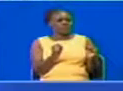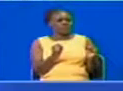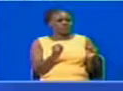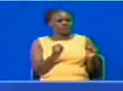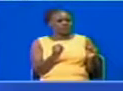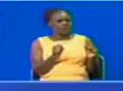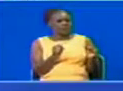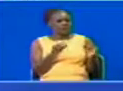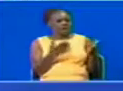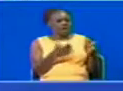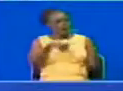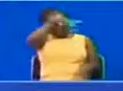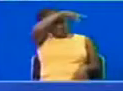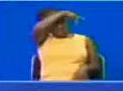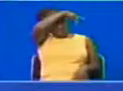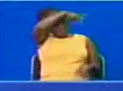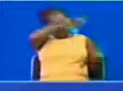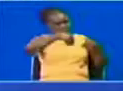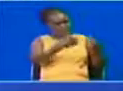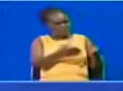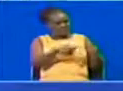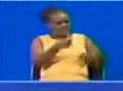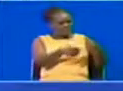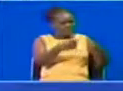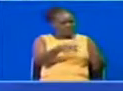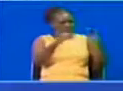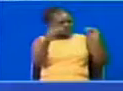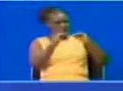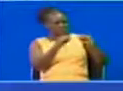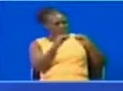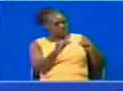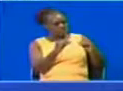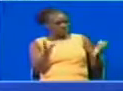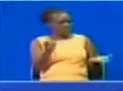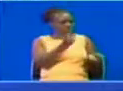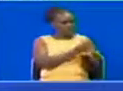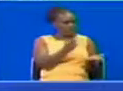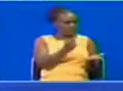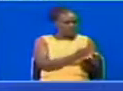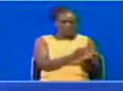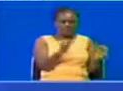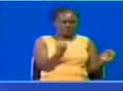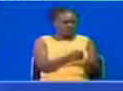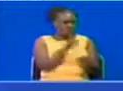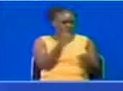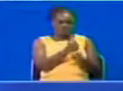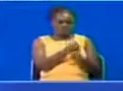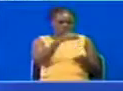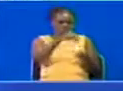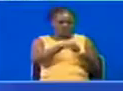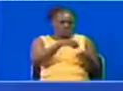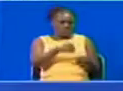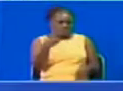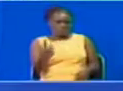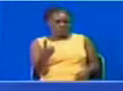degrees are awarded, the process of teaching, the process of recruitment, the process of promotion, the research capacities in